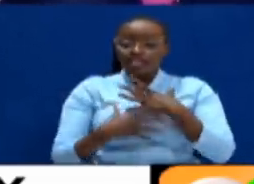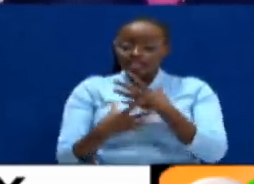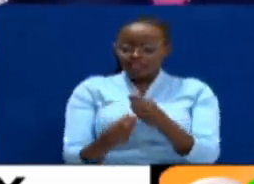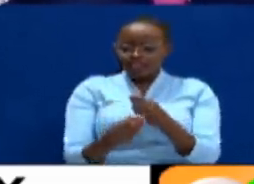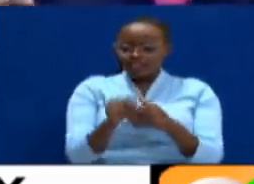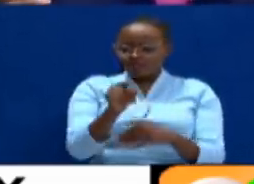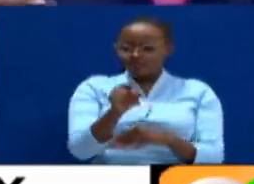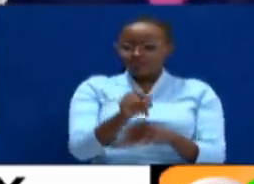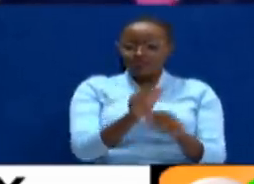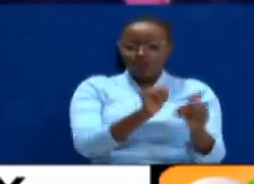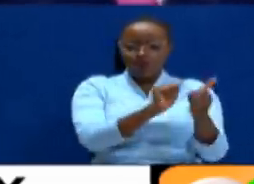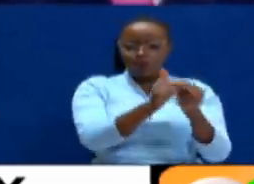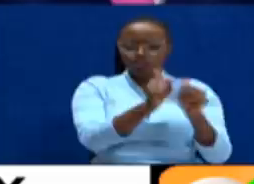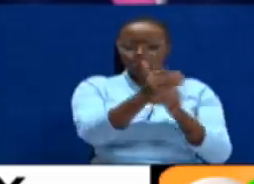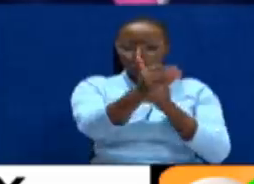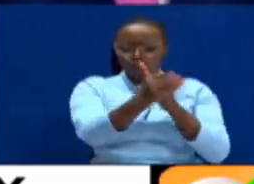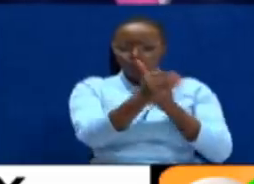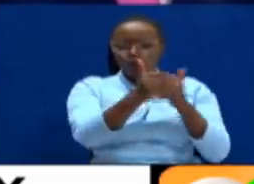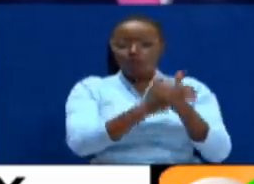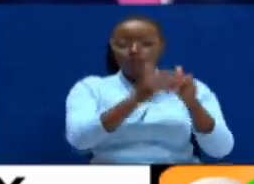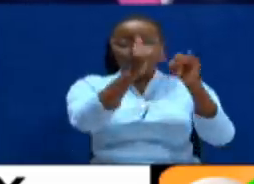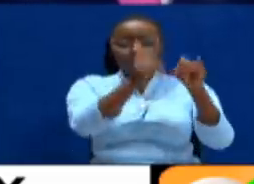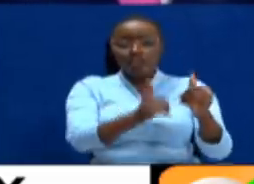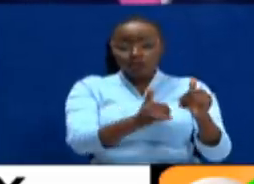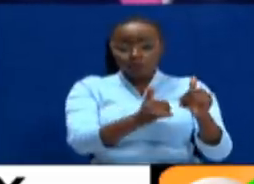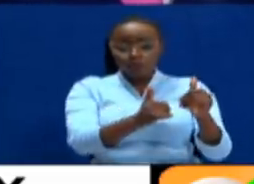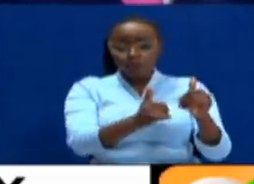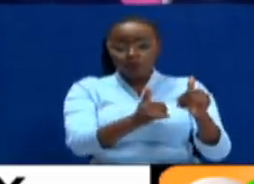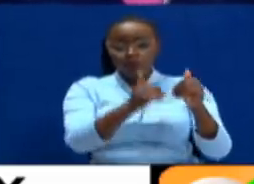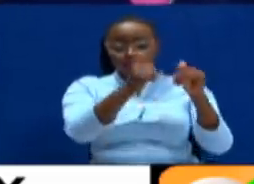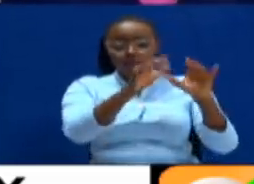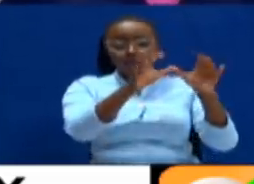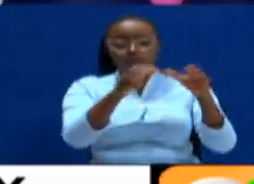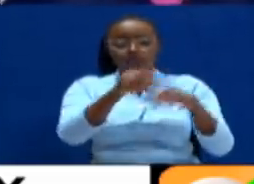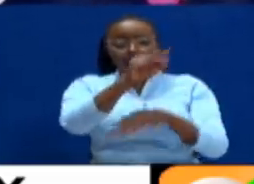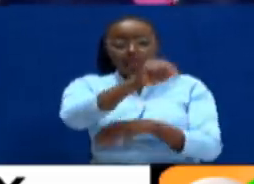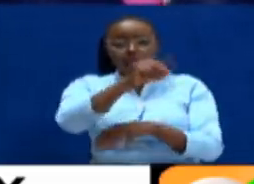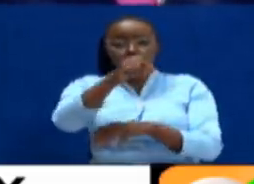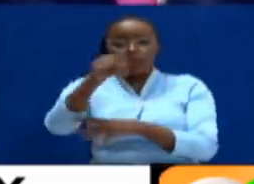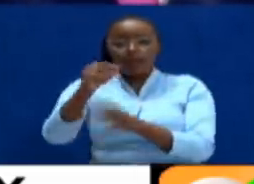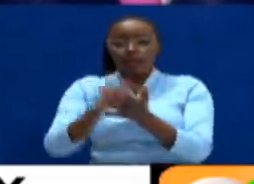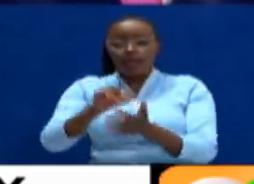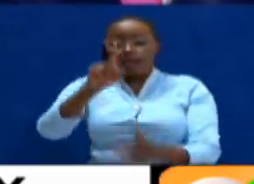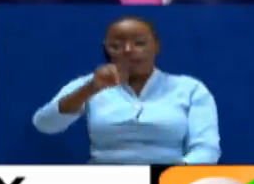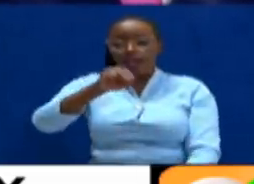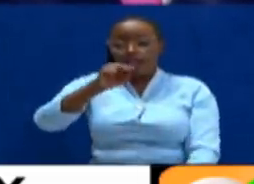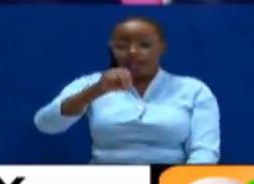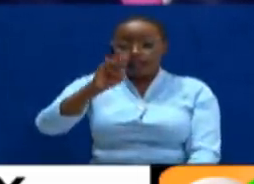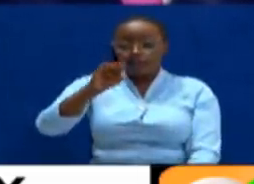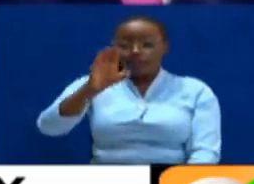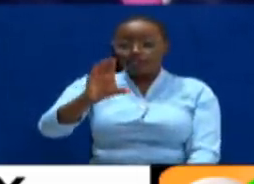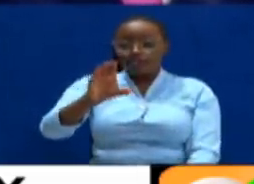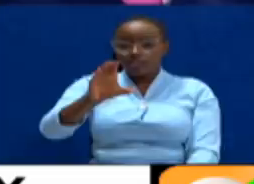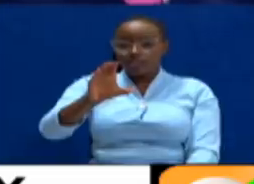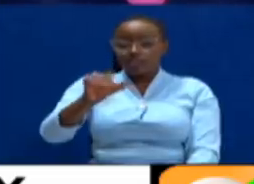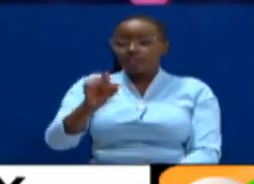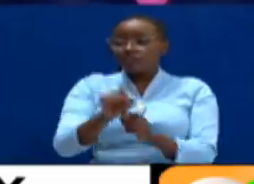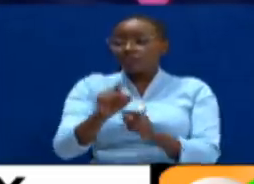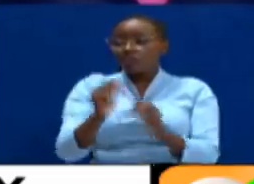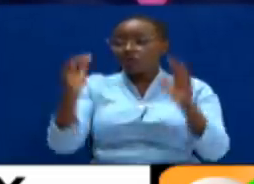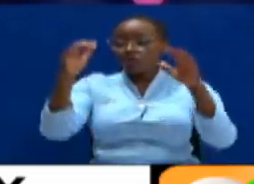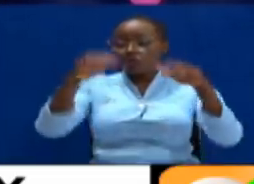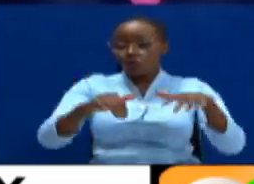close competition between the New Patriotic Party, NPP, and the NDC, National Democratic